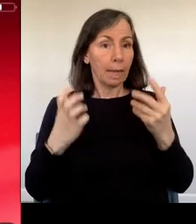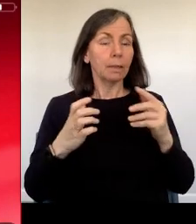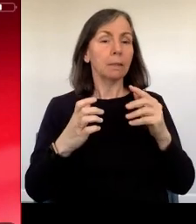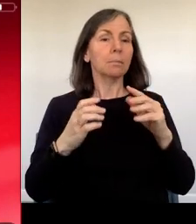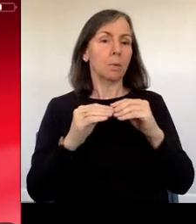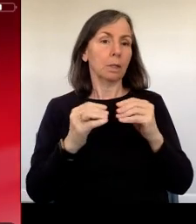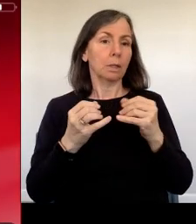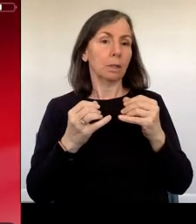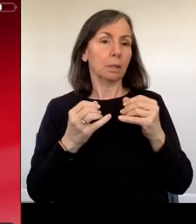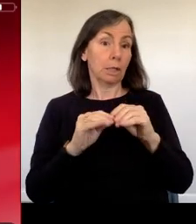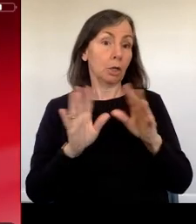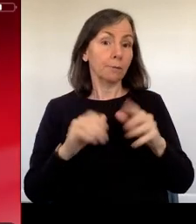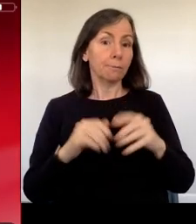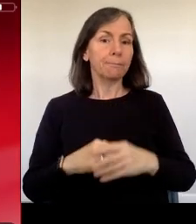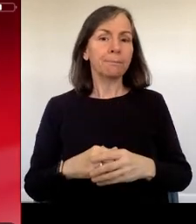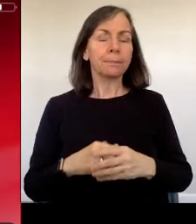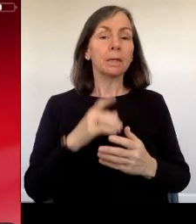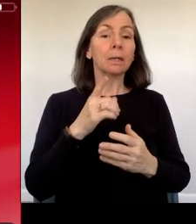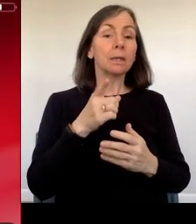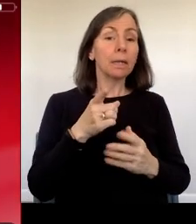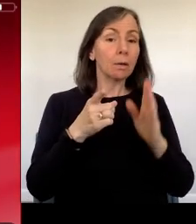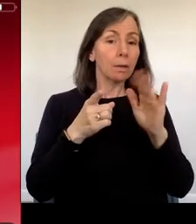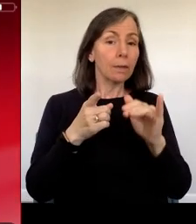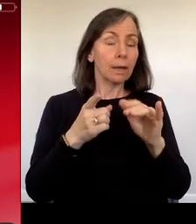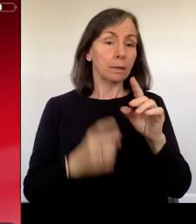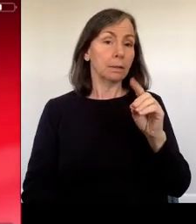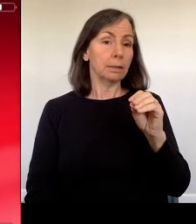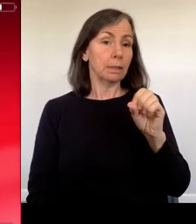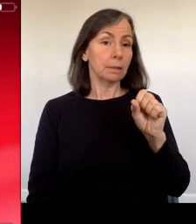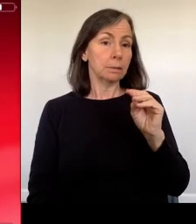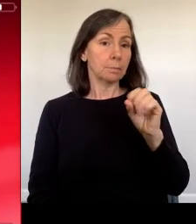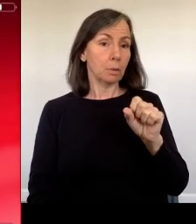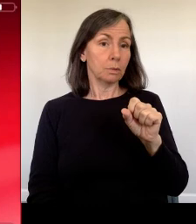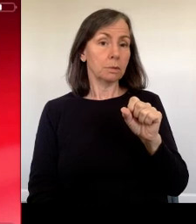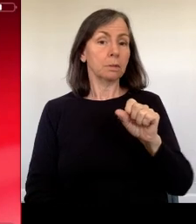I'm going to click and drag my Desmos app